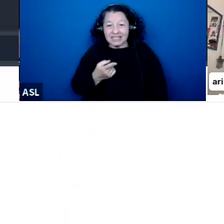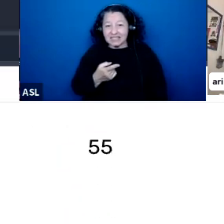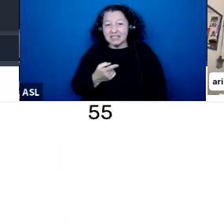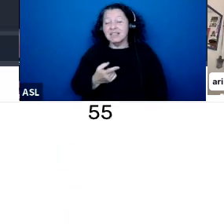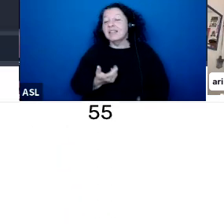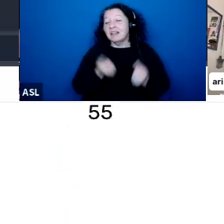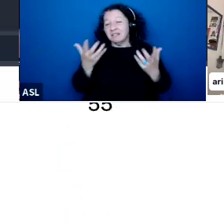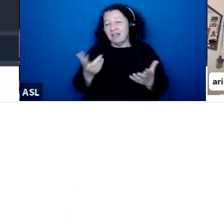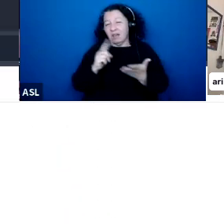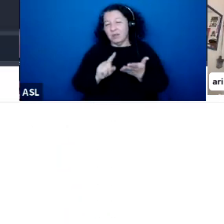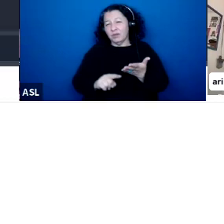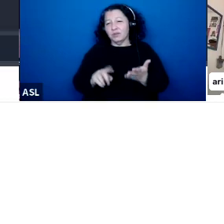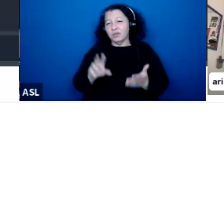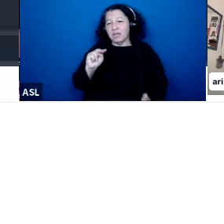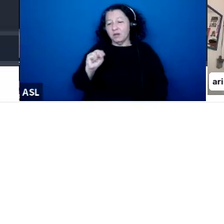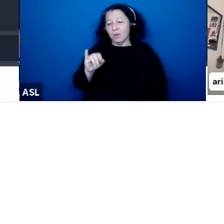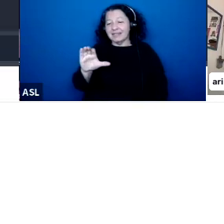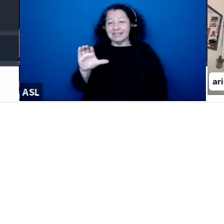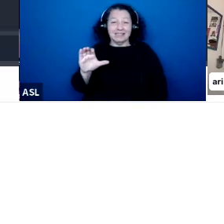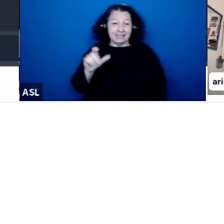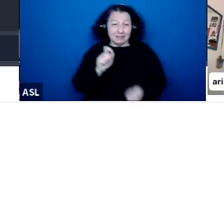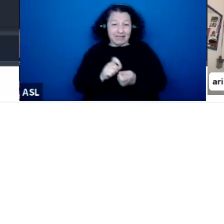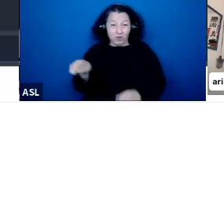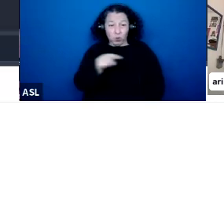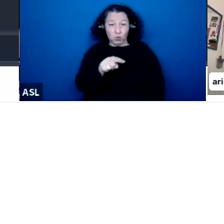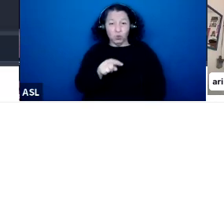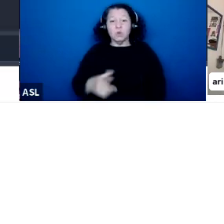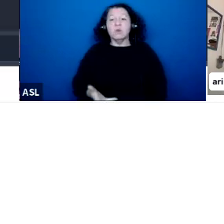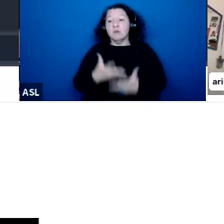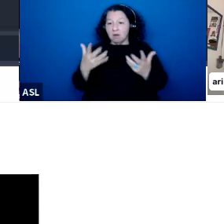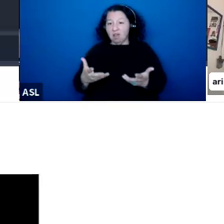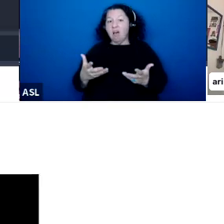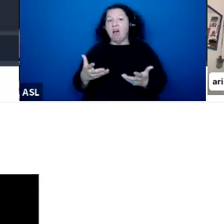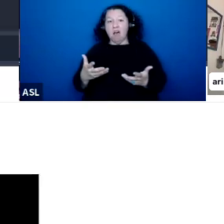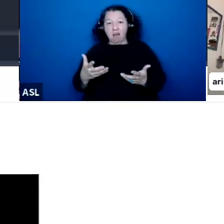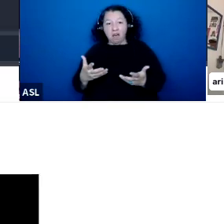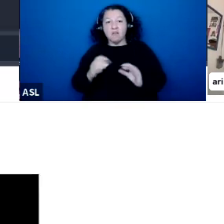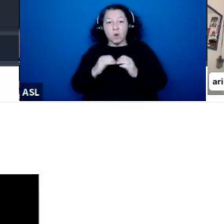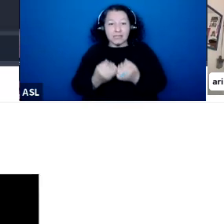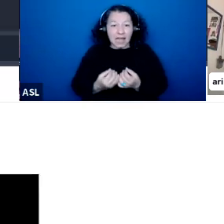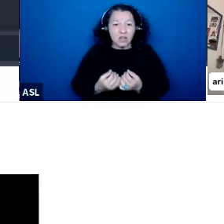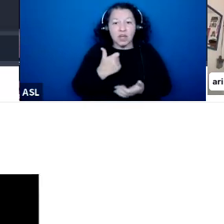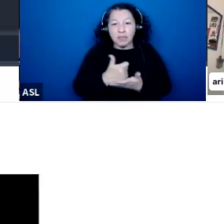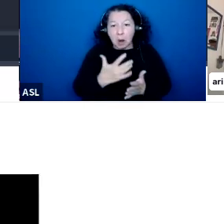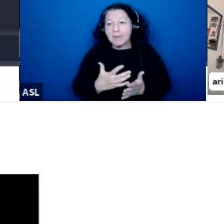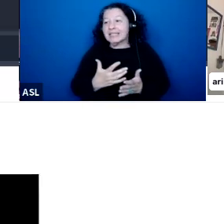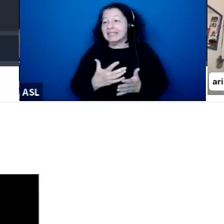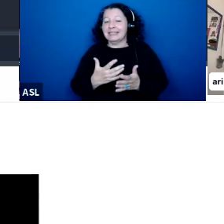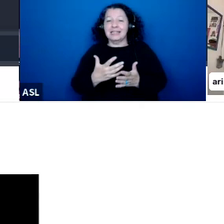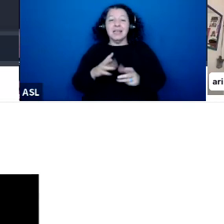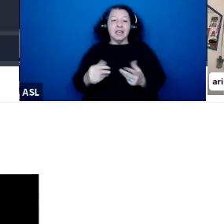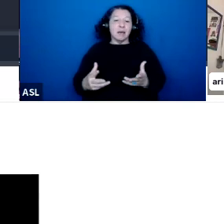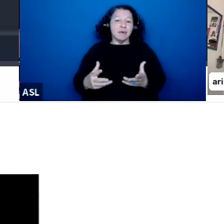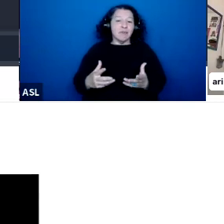And we also have a lot of resources. If you're in NYC specifically, there's a lot of services, organizations